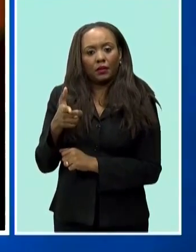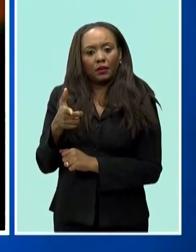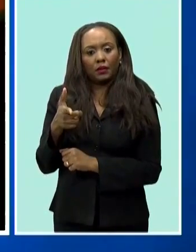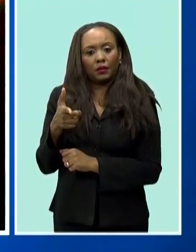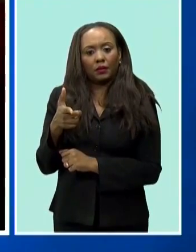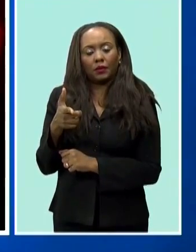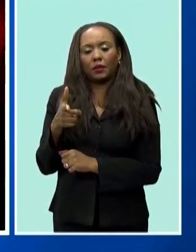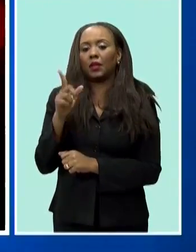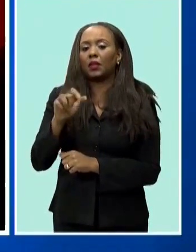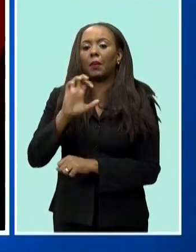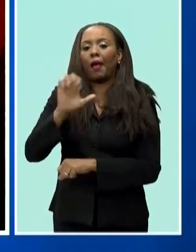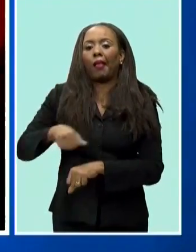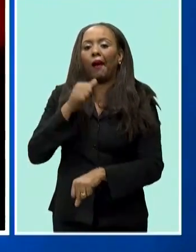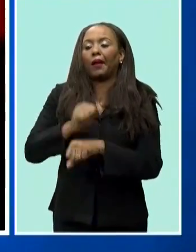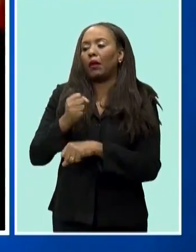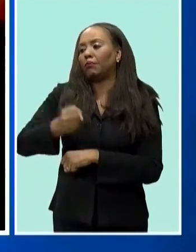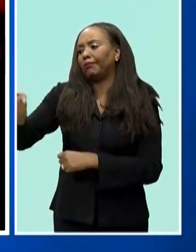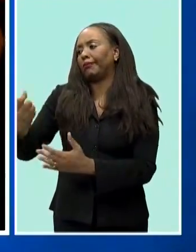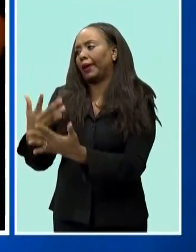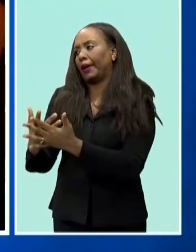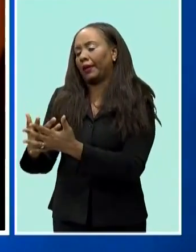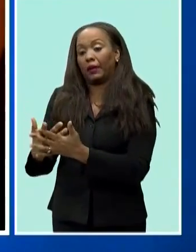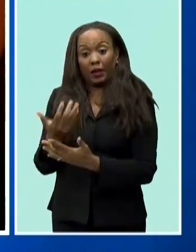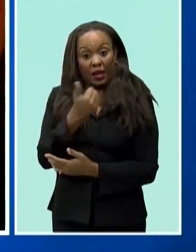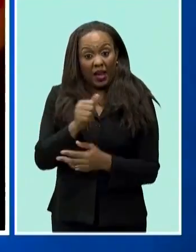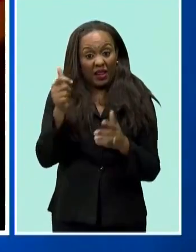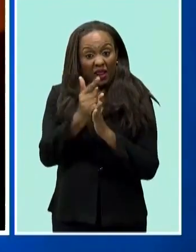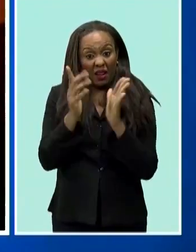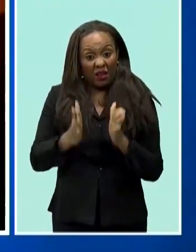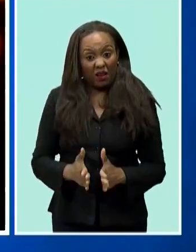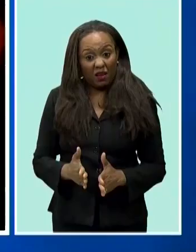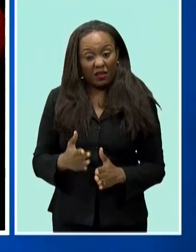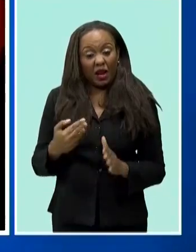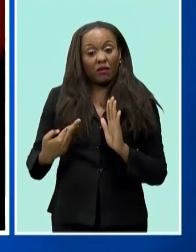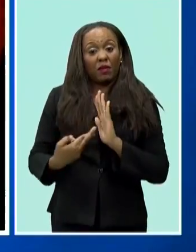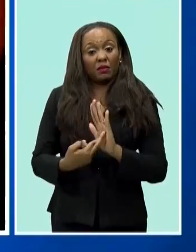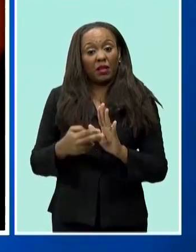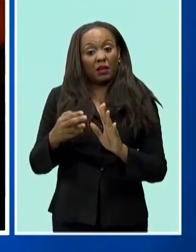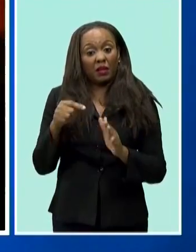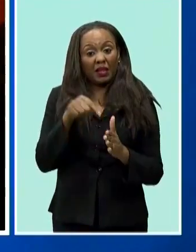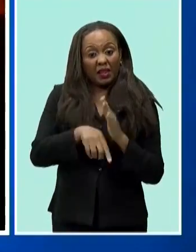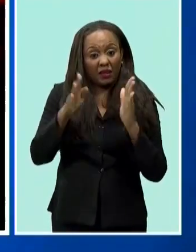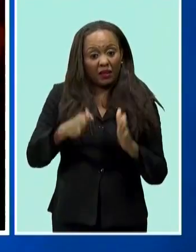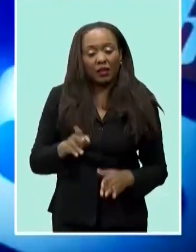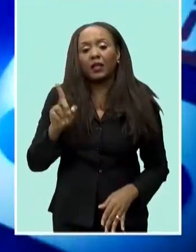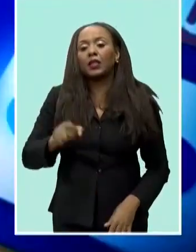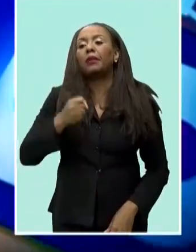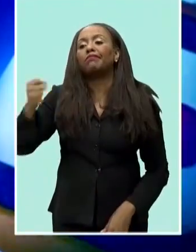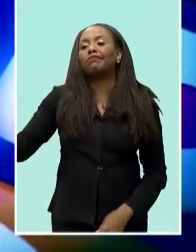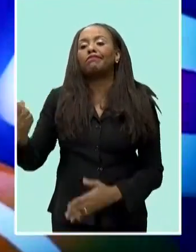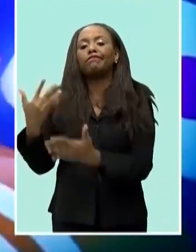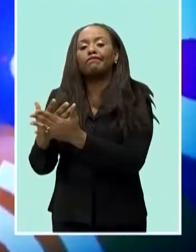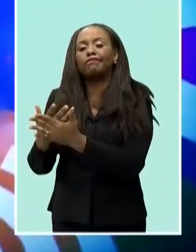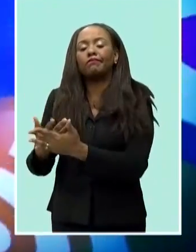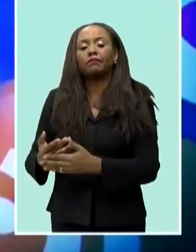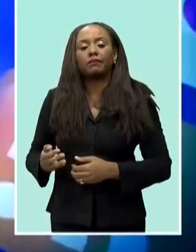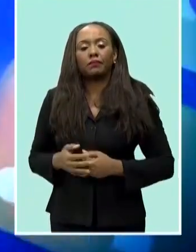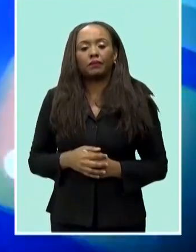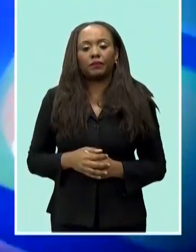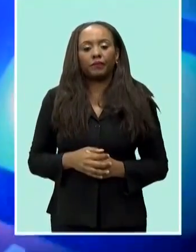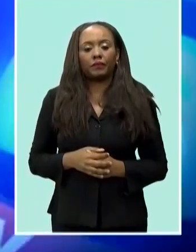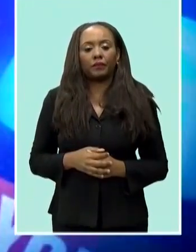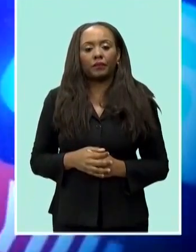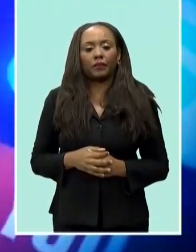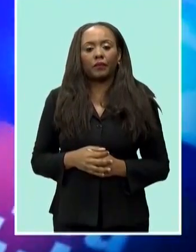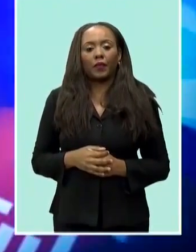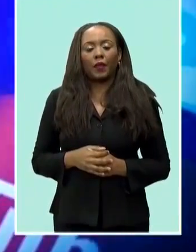And she goes even a step further, saying any lawyer who represents these people should also meet the same fate. Well, news quickly